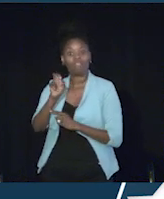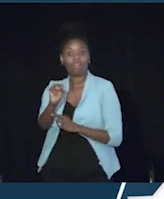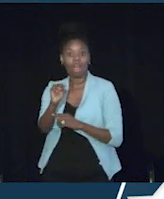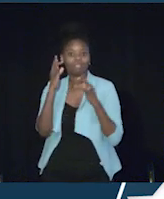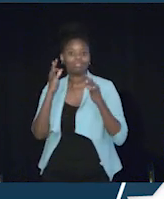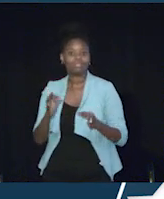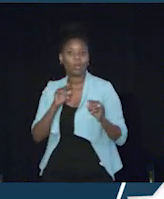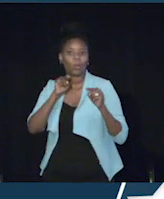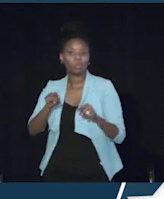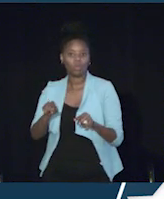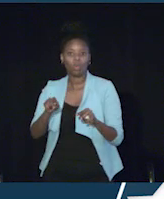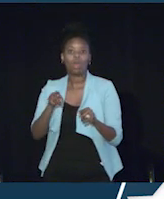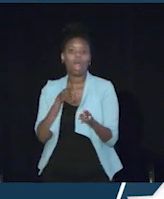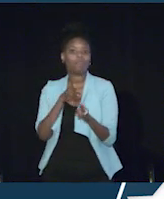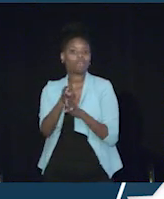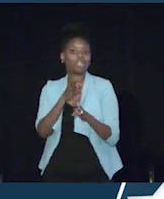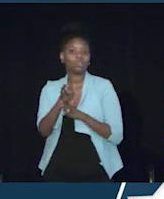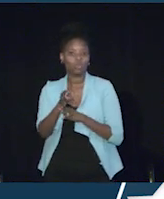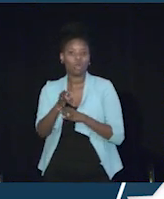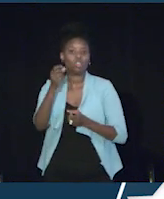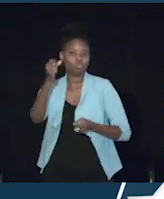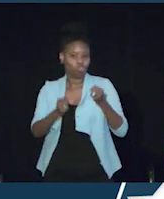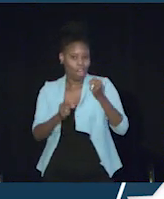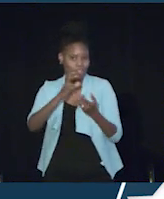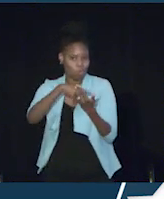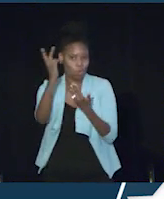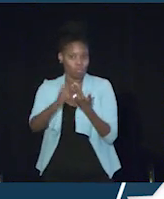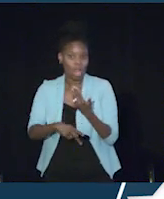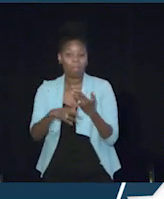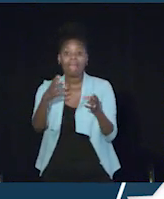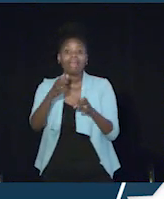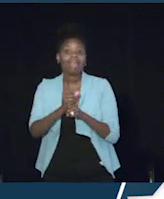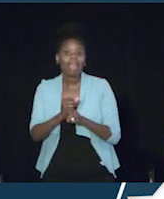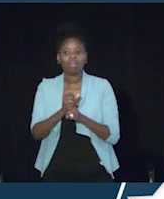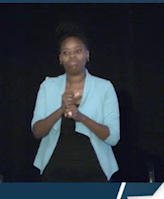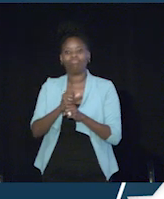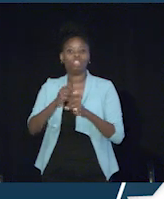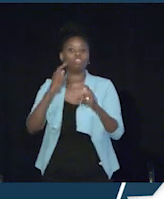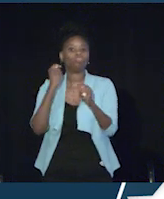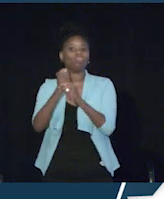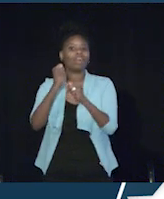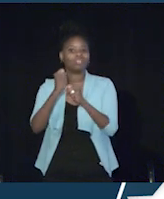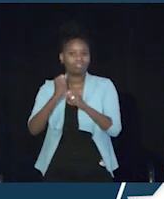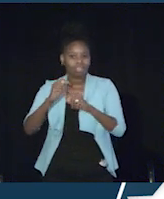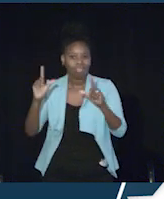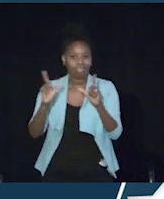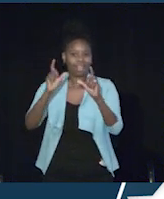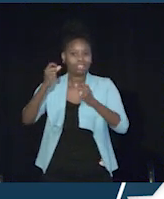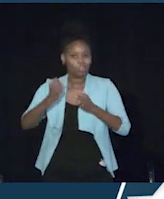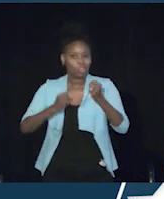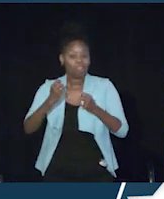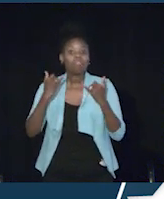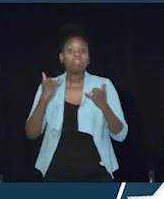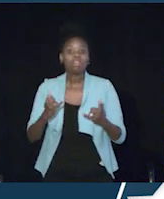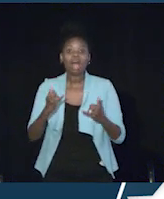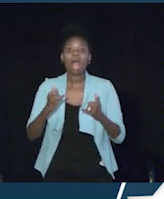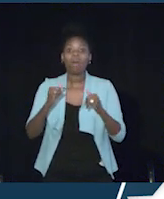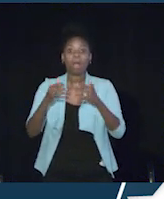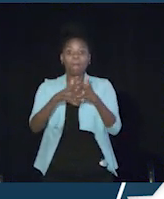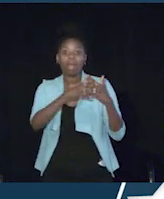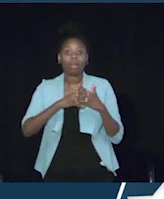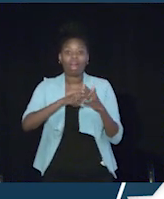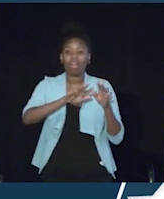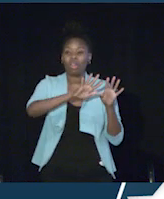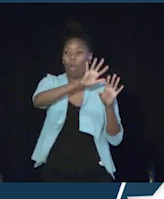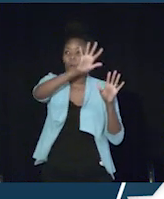driving program and obtained his commercial driver's license. So he is now a professional truck driver and really